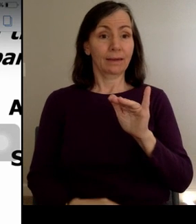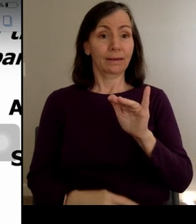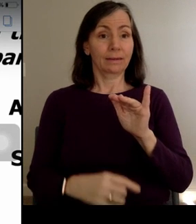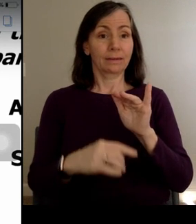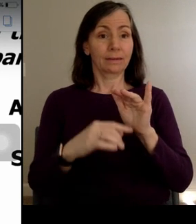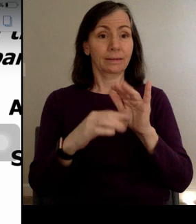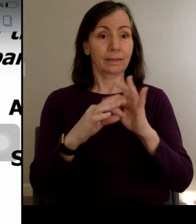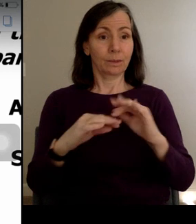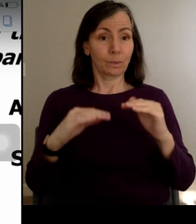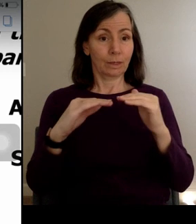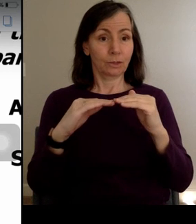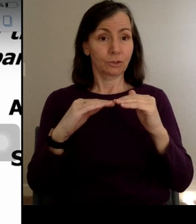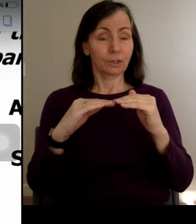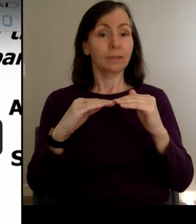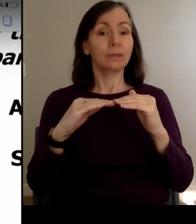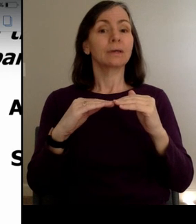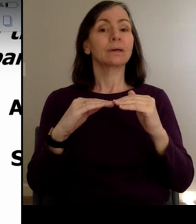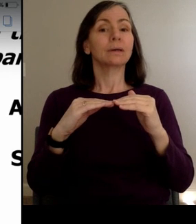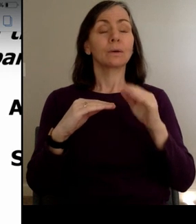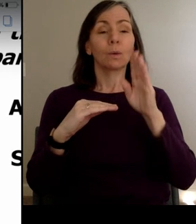but instead of b